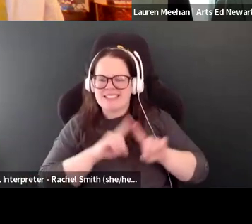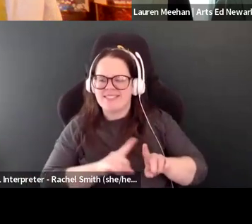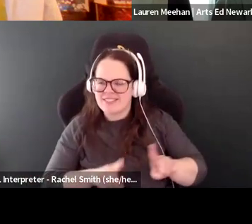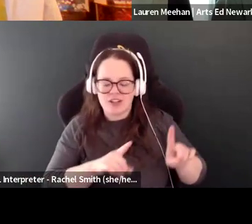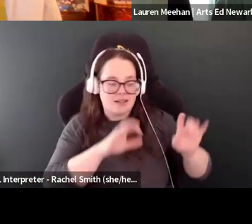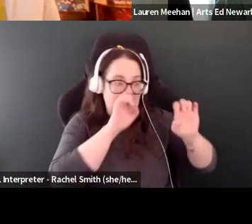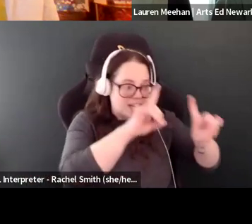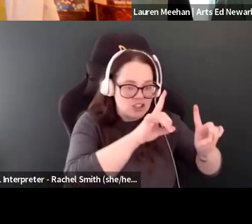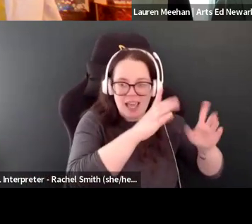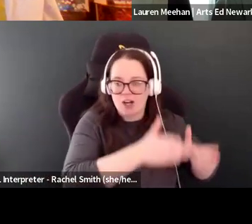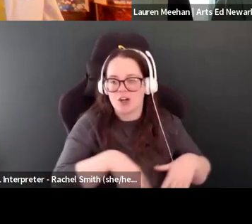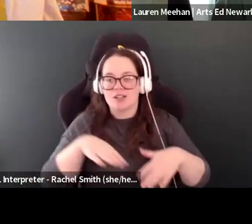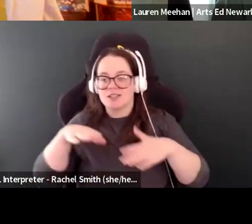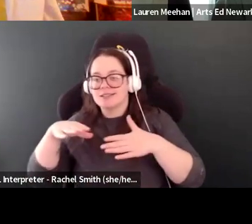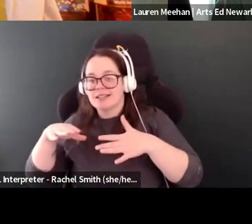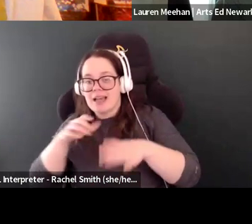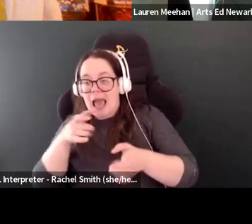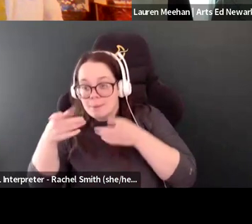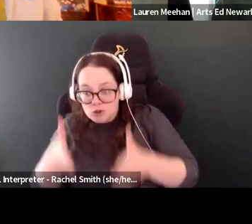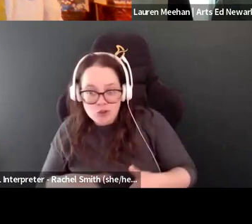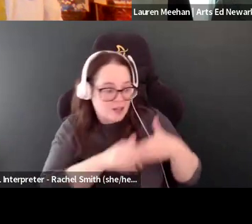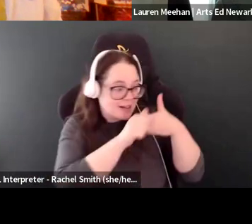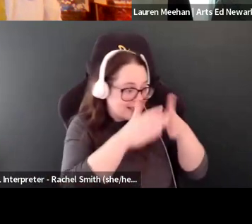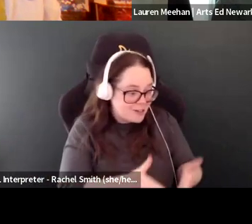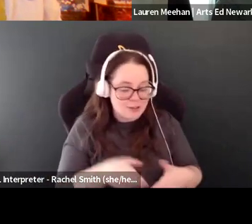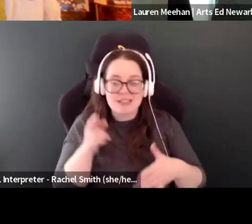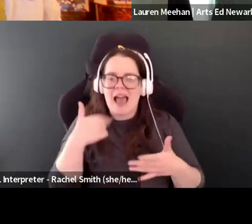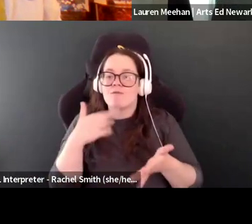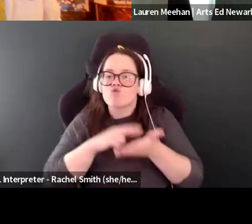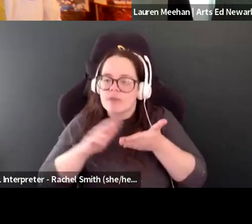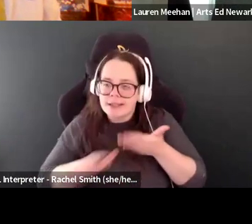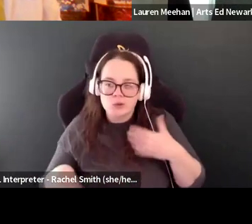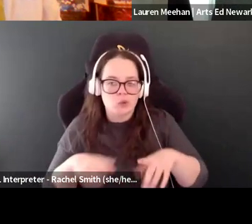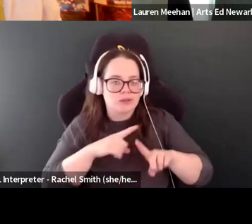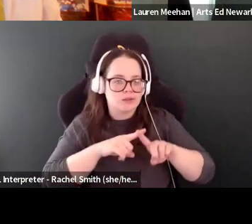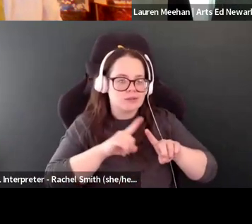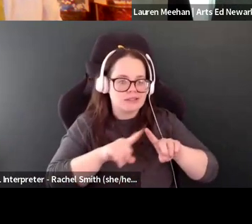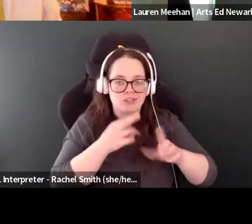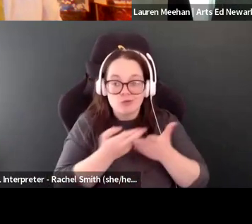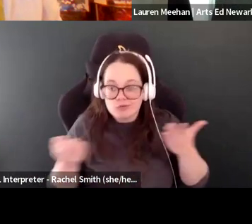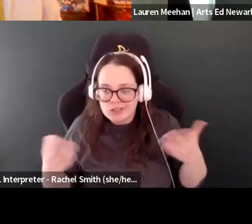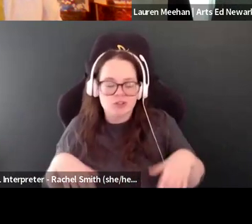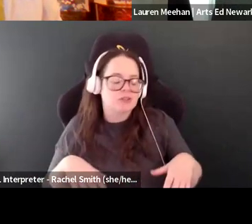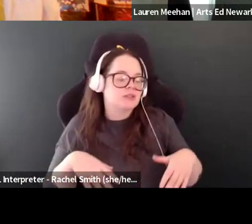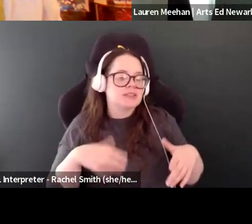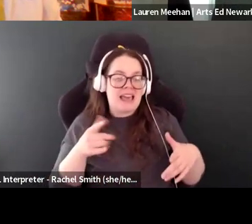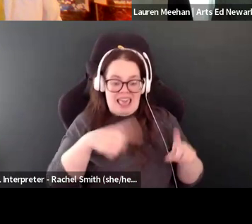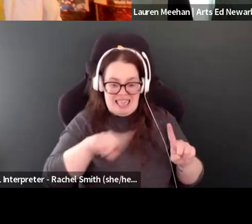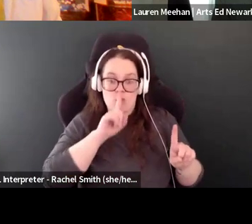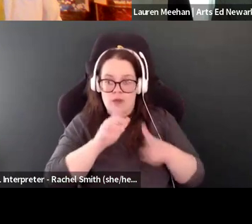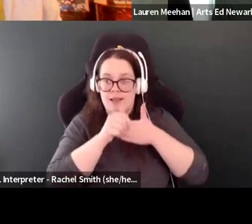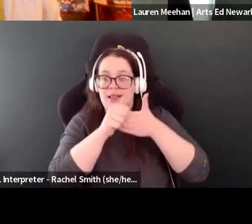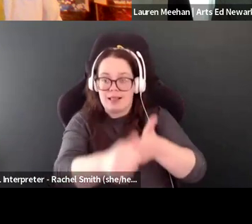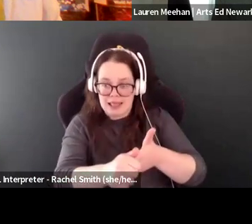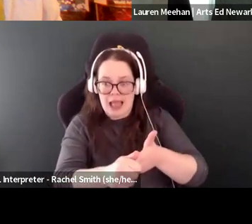educators, for administrators and leaders, research and resources. And they've really led the way in demonstrating how the arts